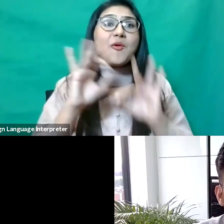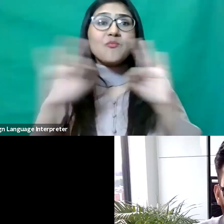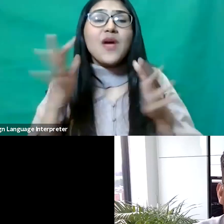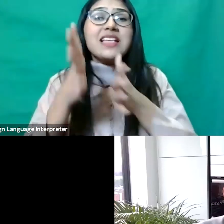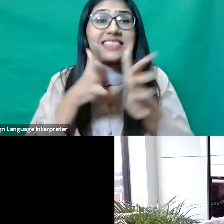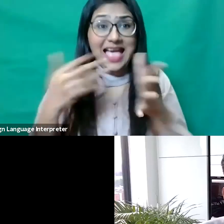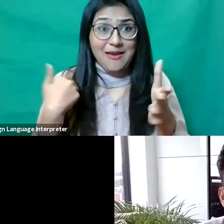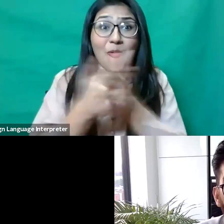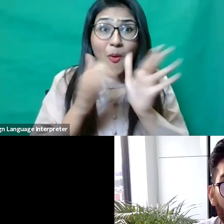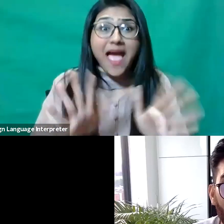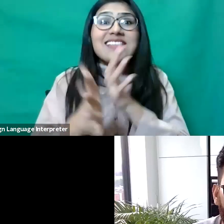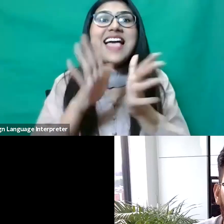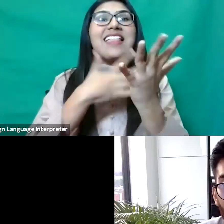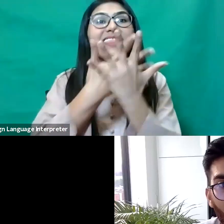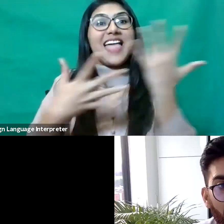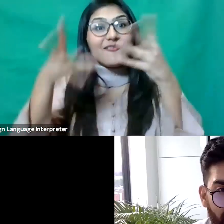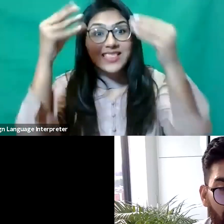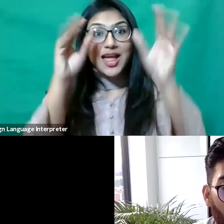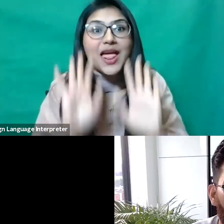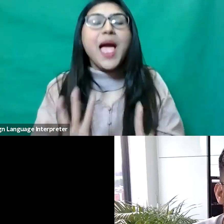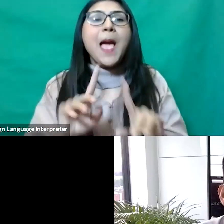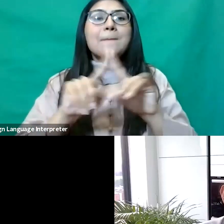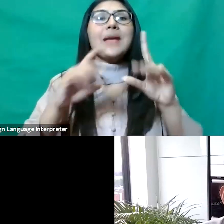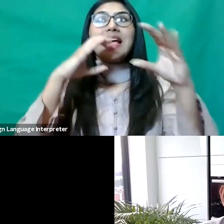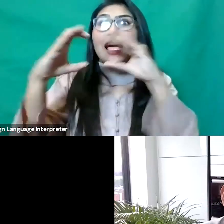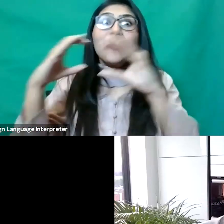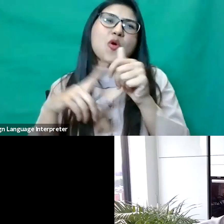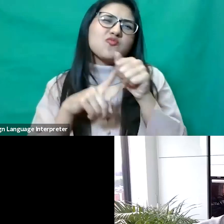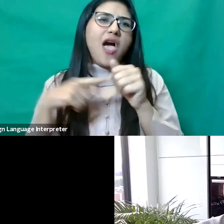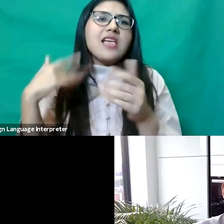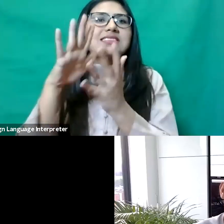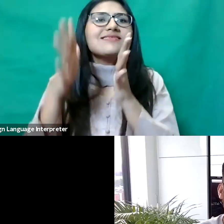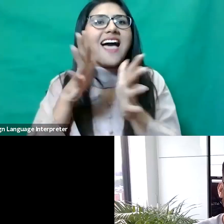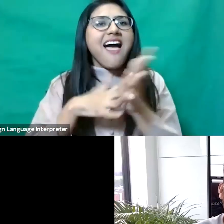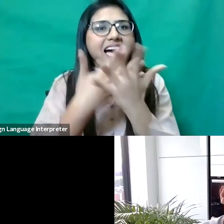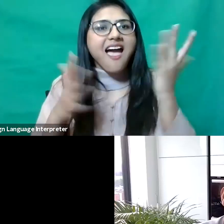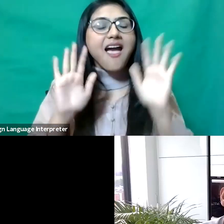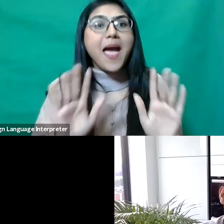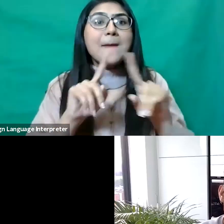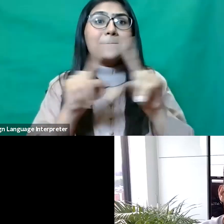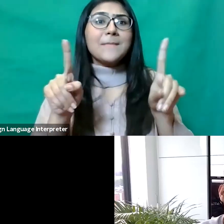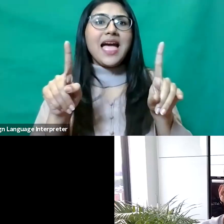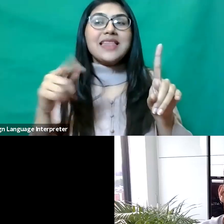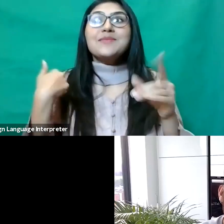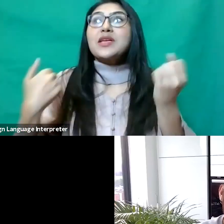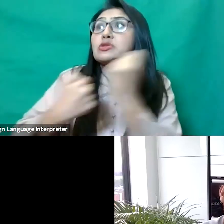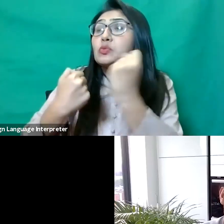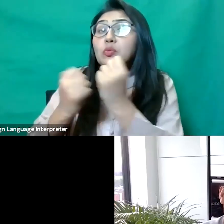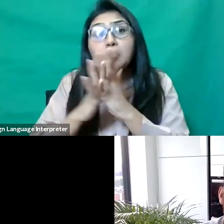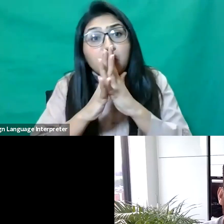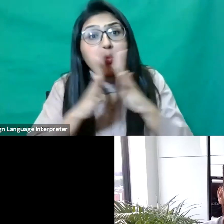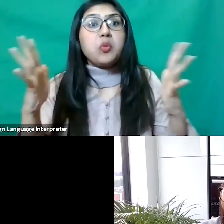to educate me how to communicate with other people. But at that time, I had a lot of support to do